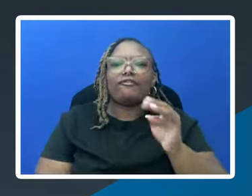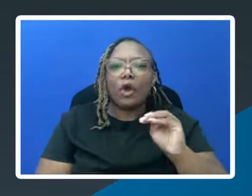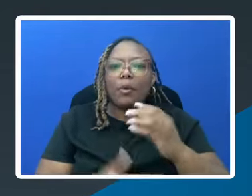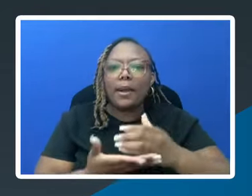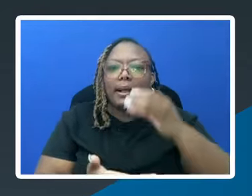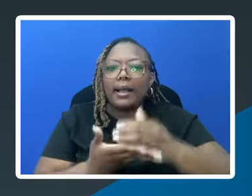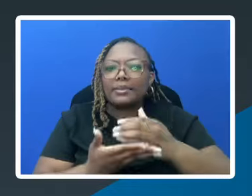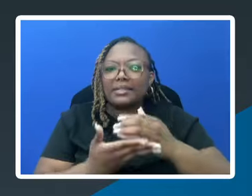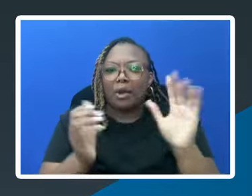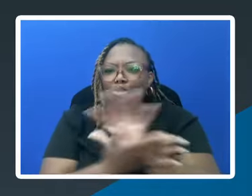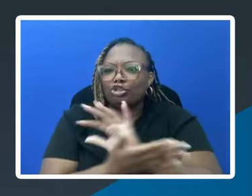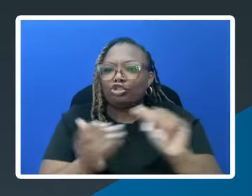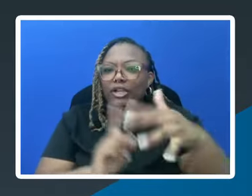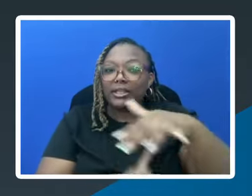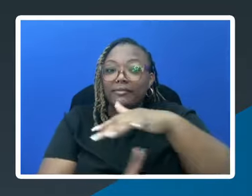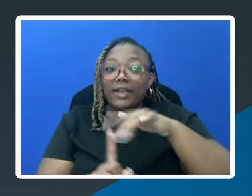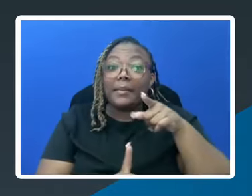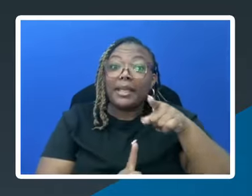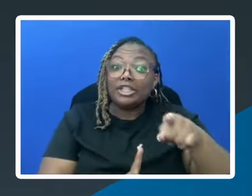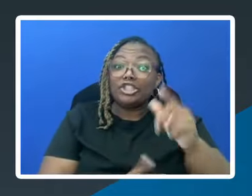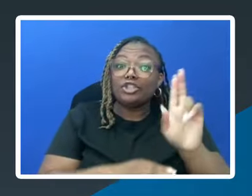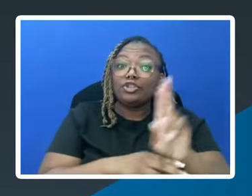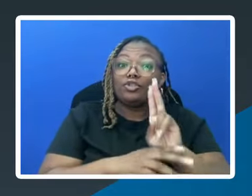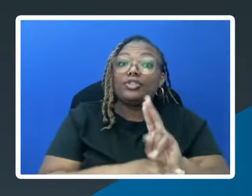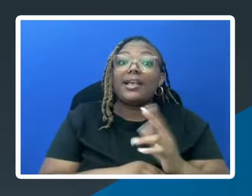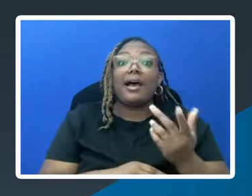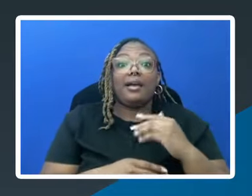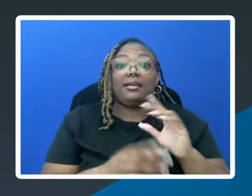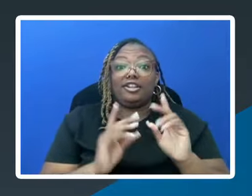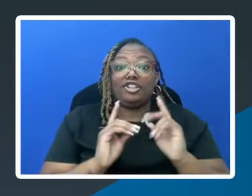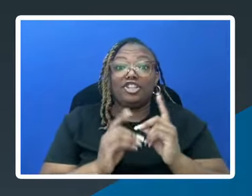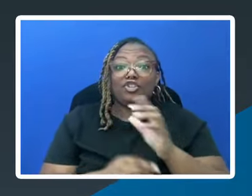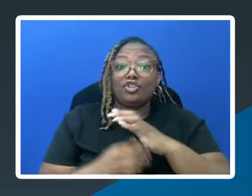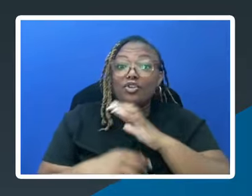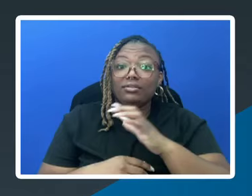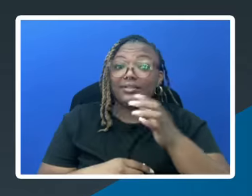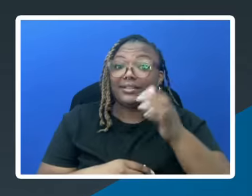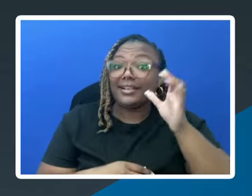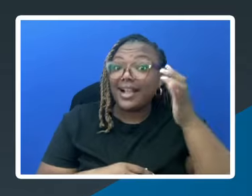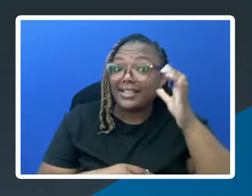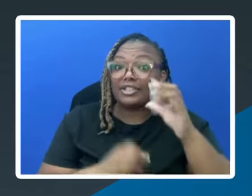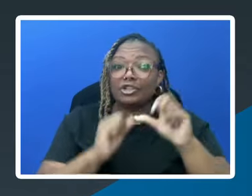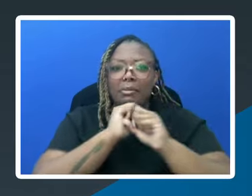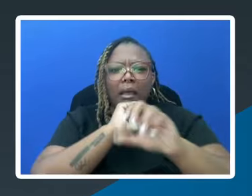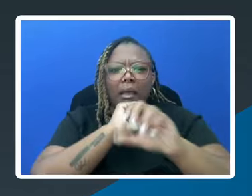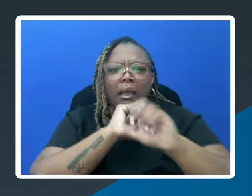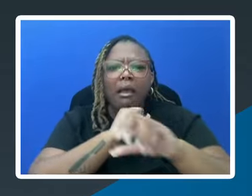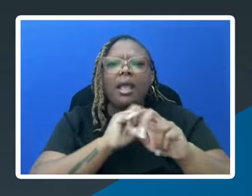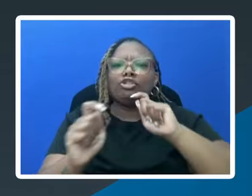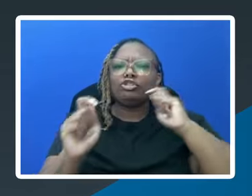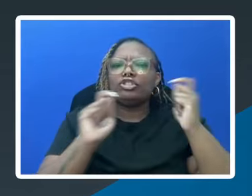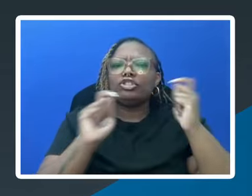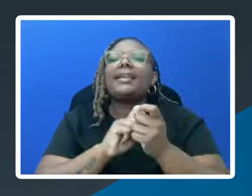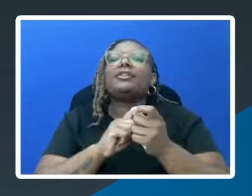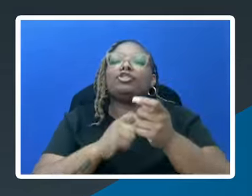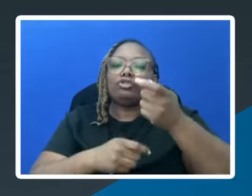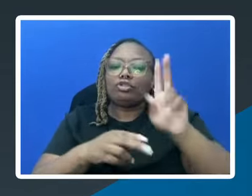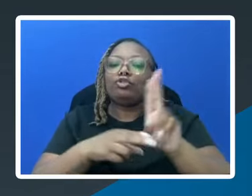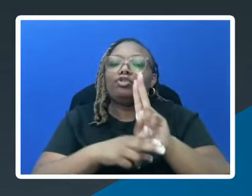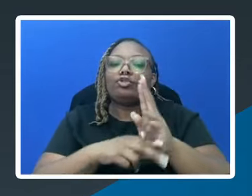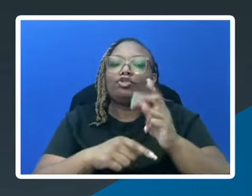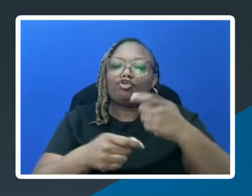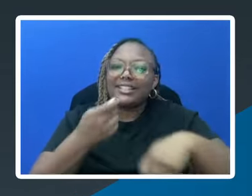so she used her digital presence to start to make a campaign to shift to recyclable cups for Jamba Juice.